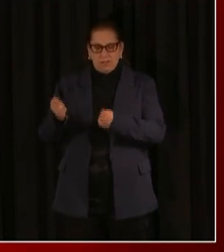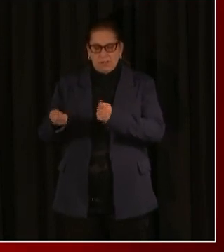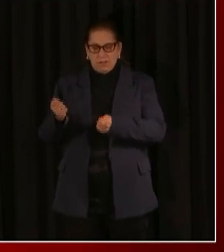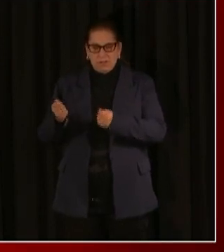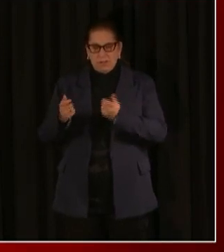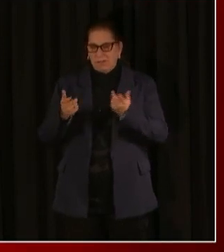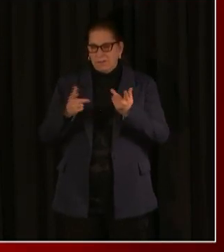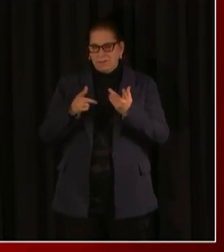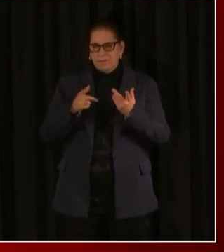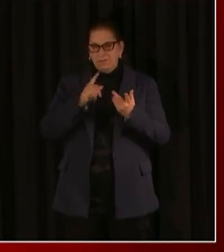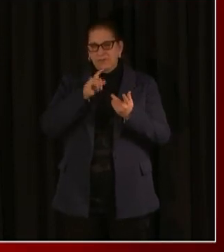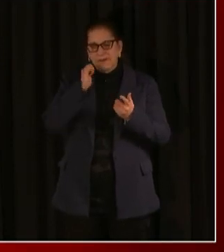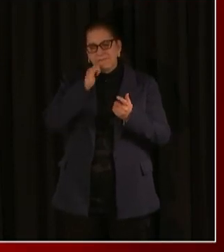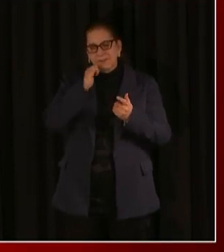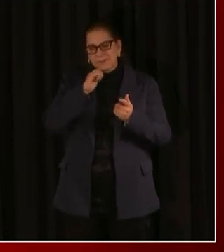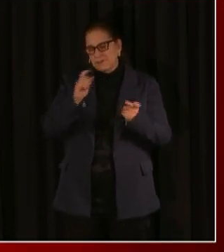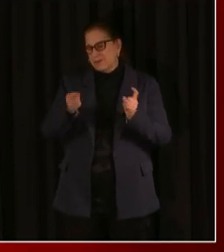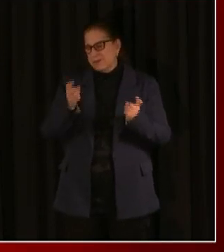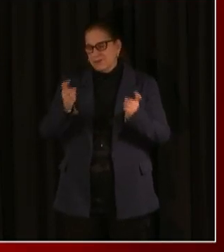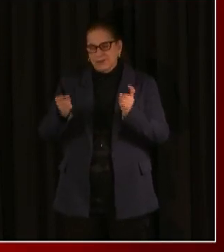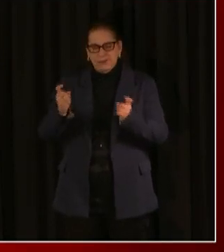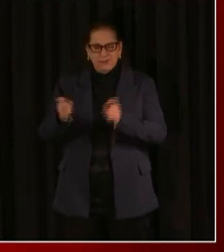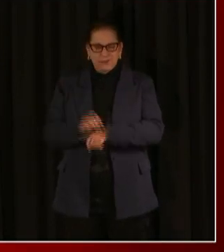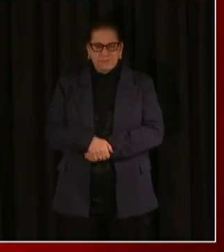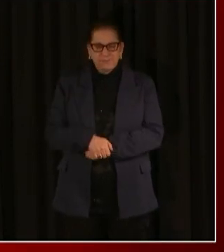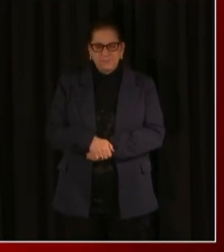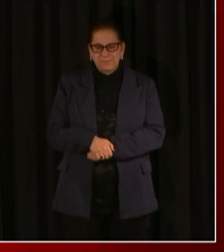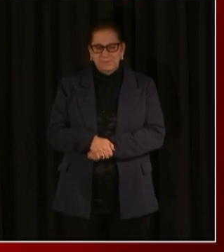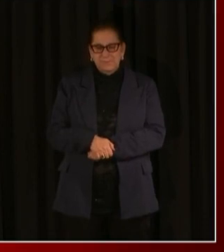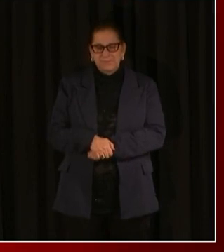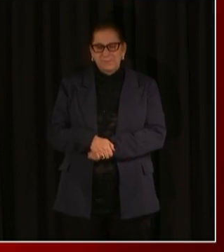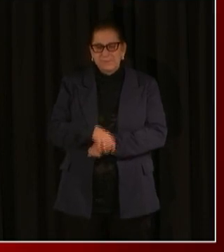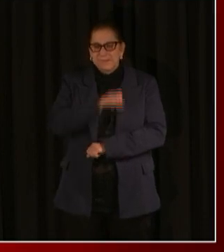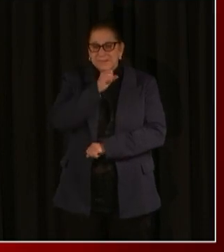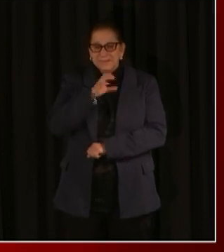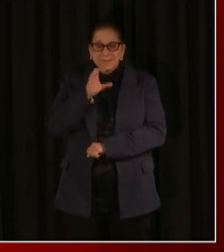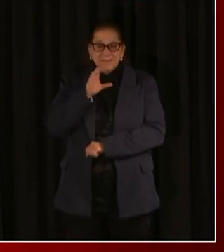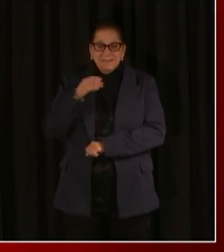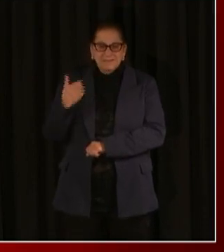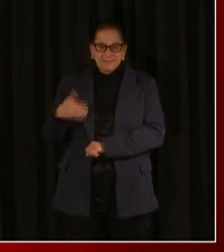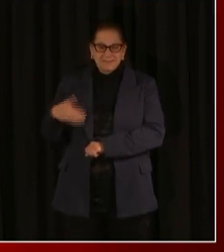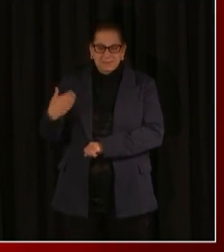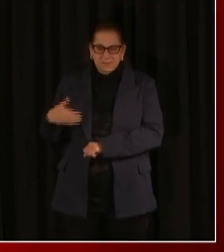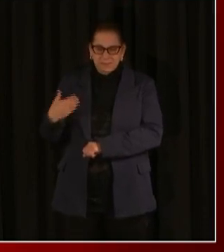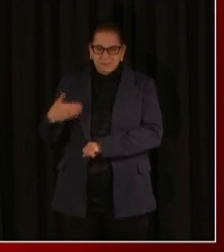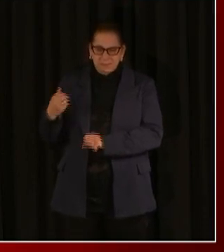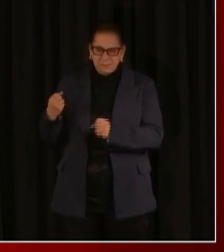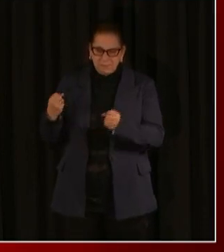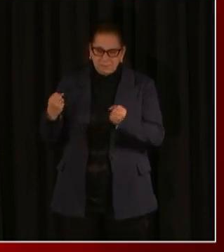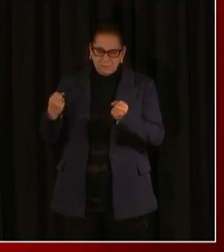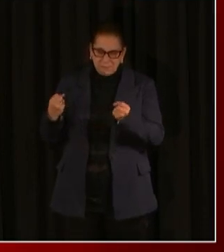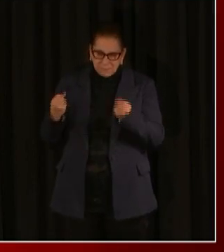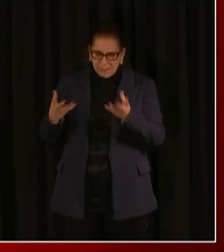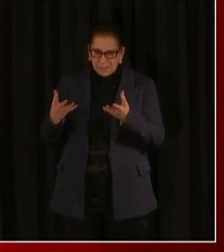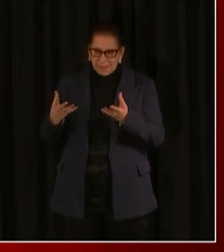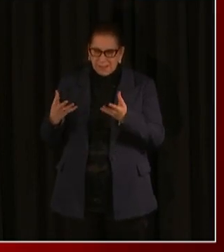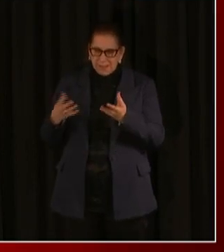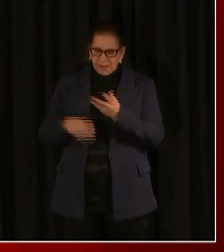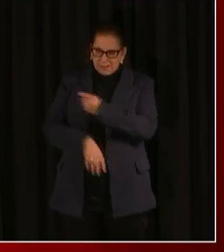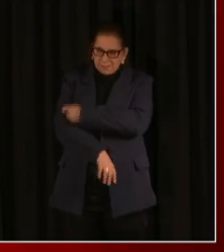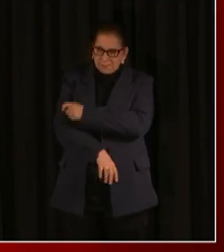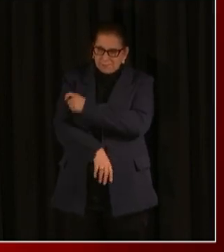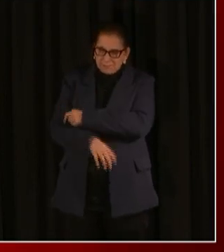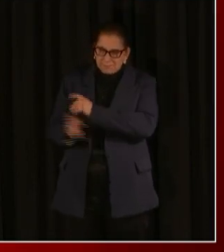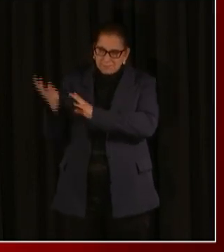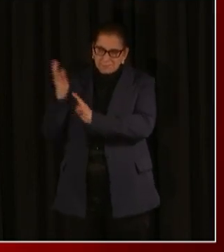heavily utilizing the vaccine opportunities. So we're keep making them available as